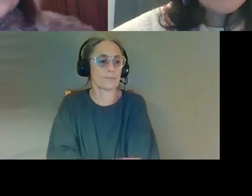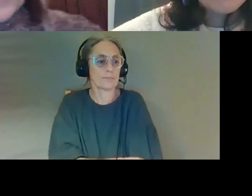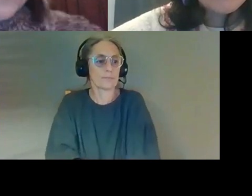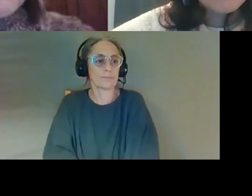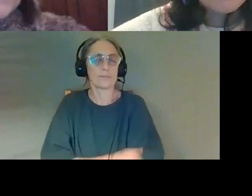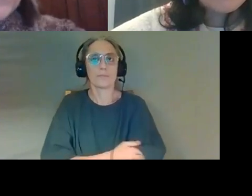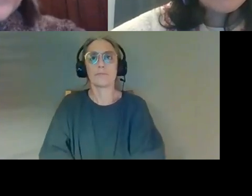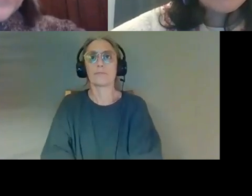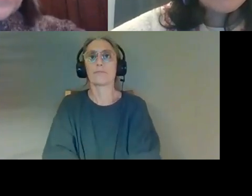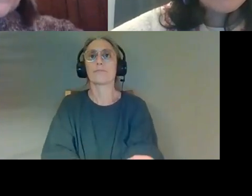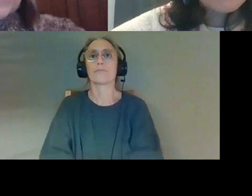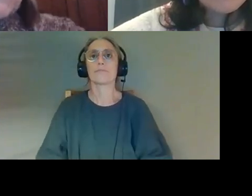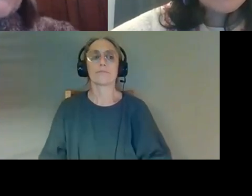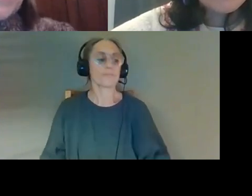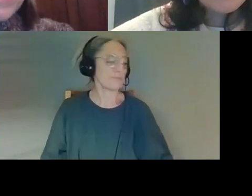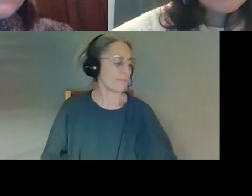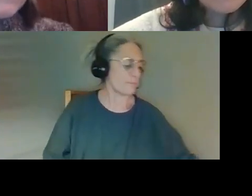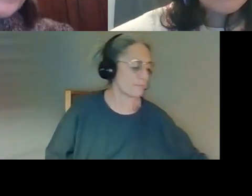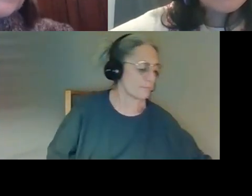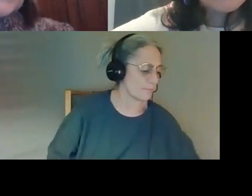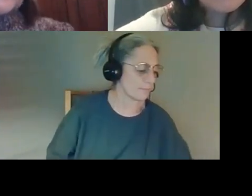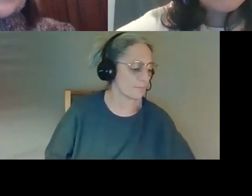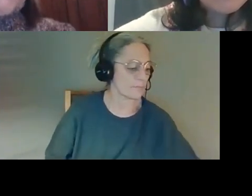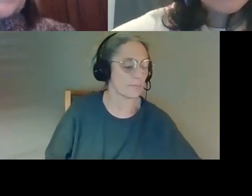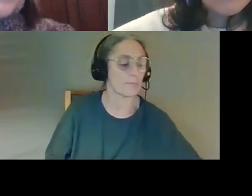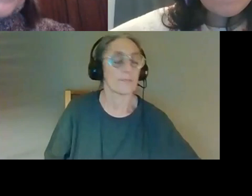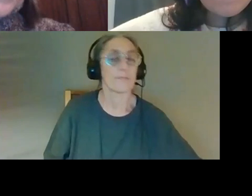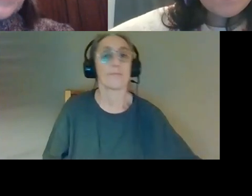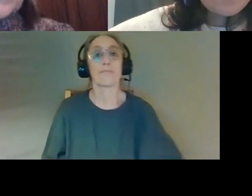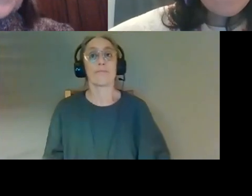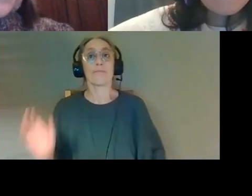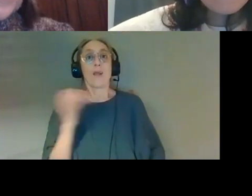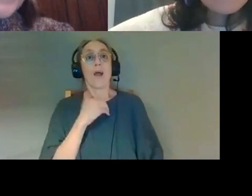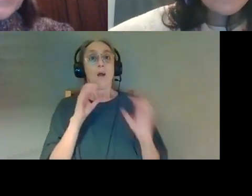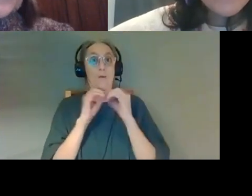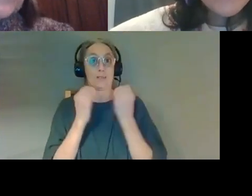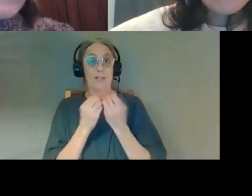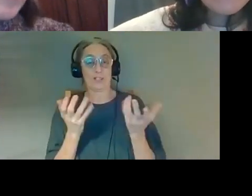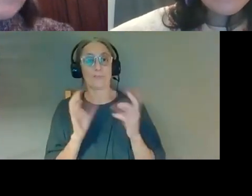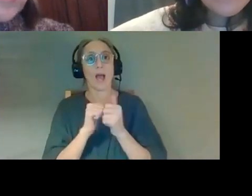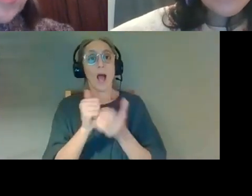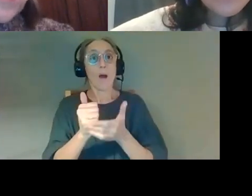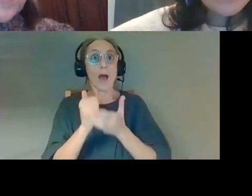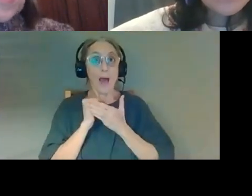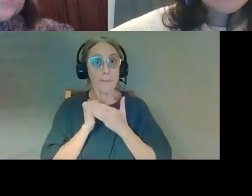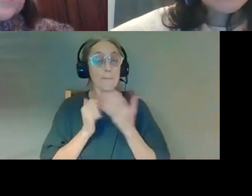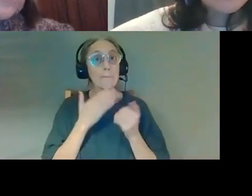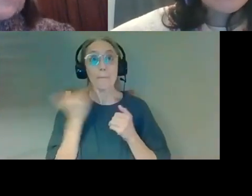For our part, right now, the best way to help us is through financial